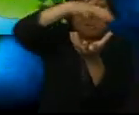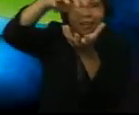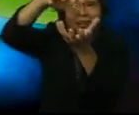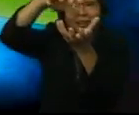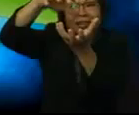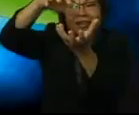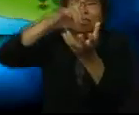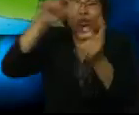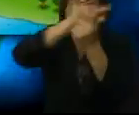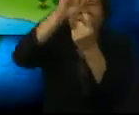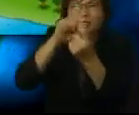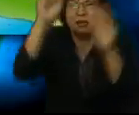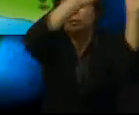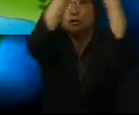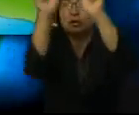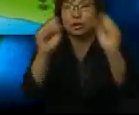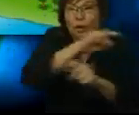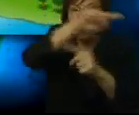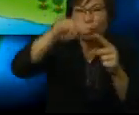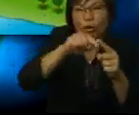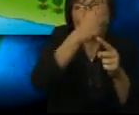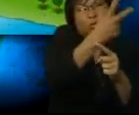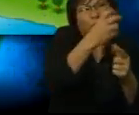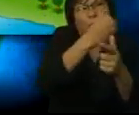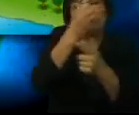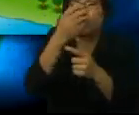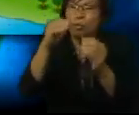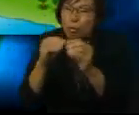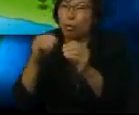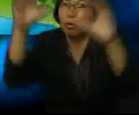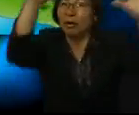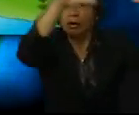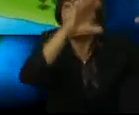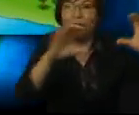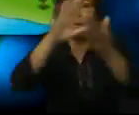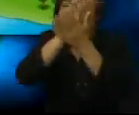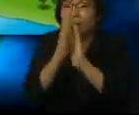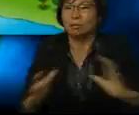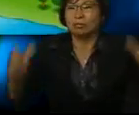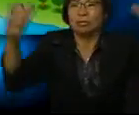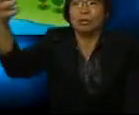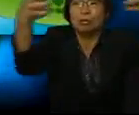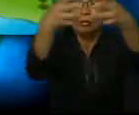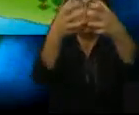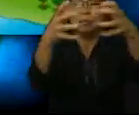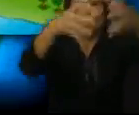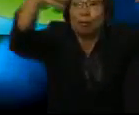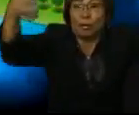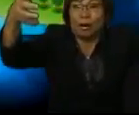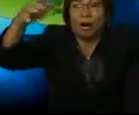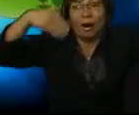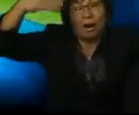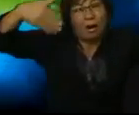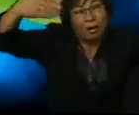shapes, so when two or more clouds meet, they just become one single big cloud. After a while, the cloud will